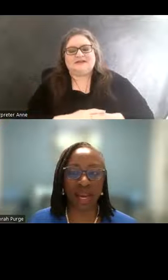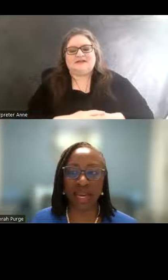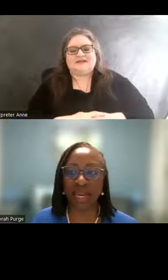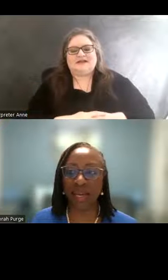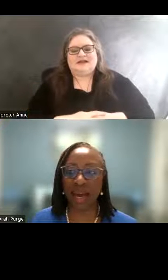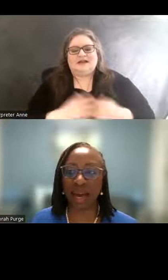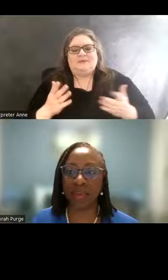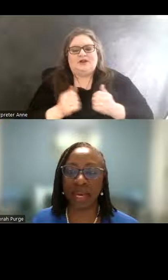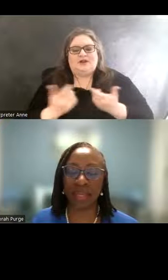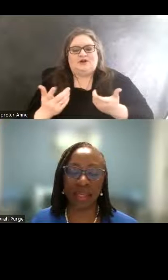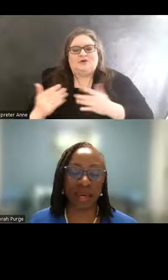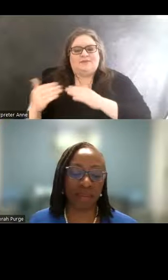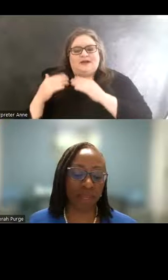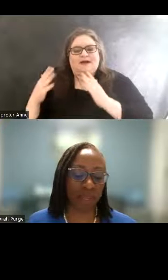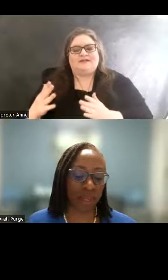my colleague, and